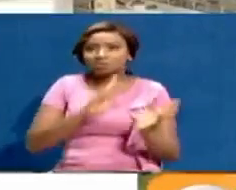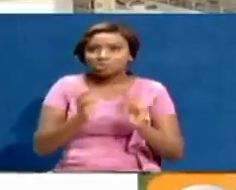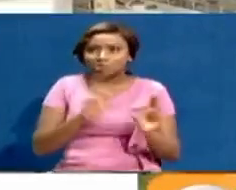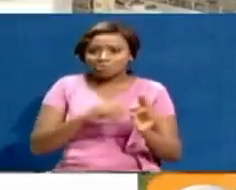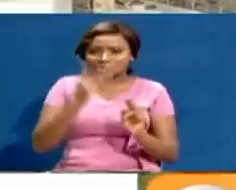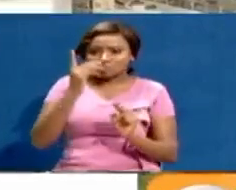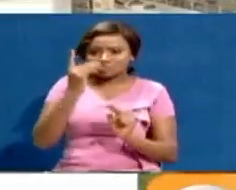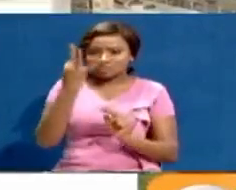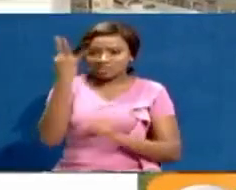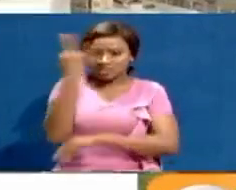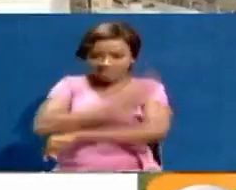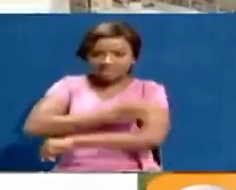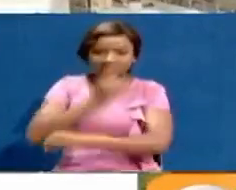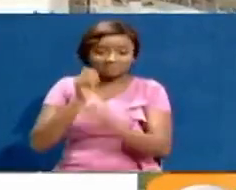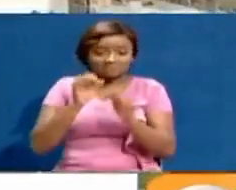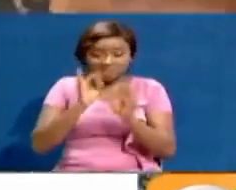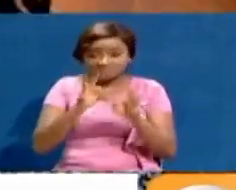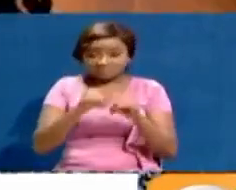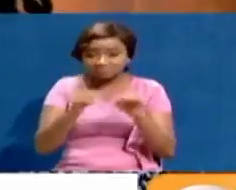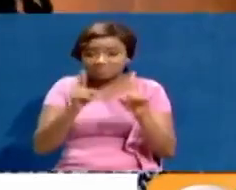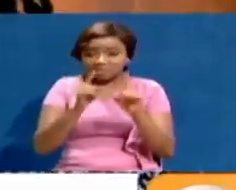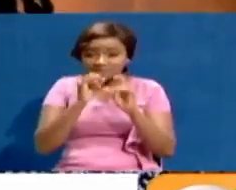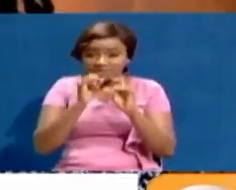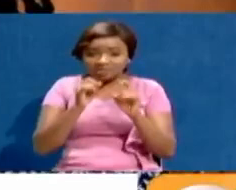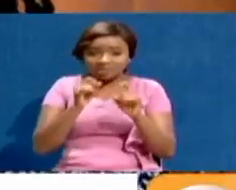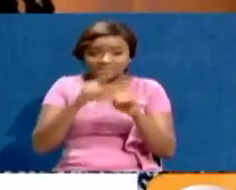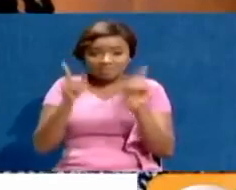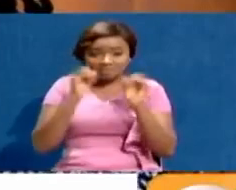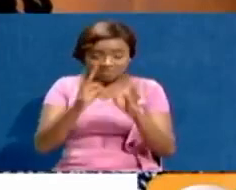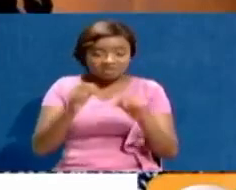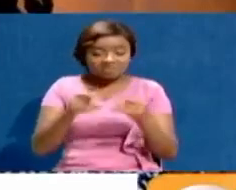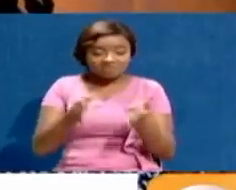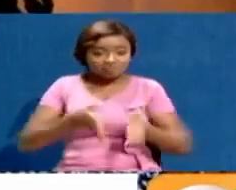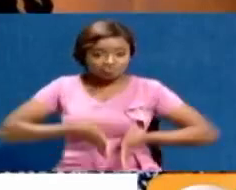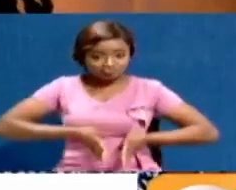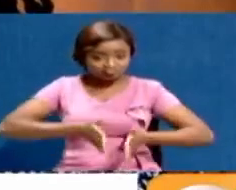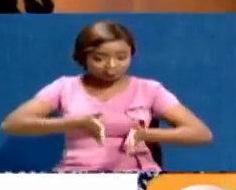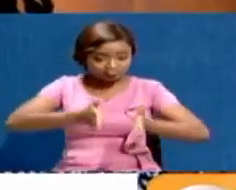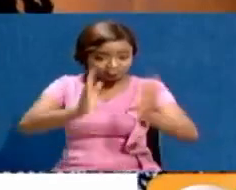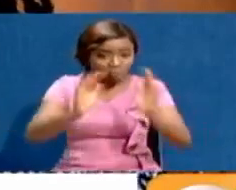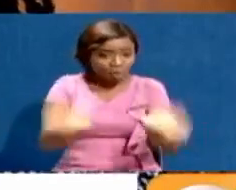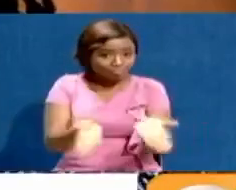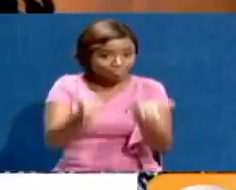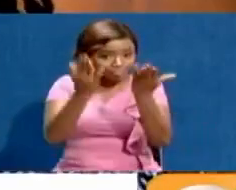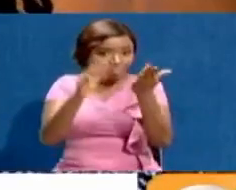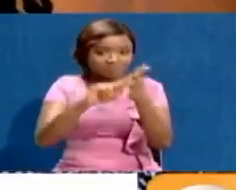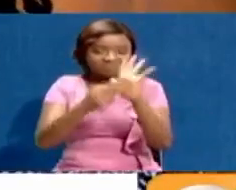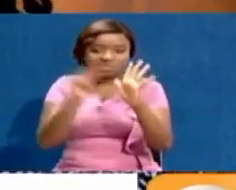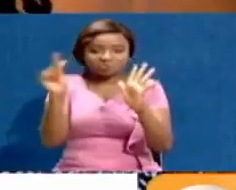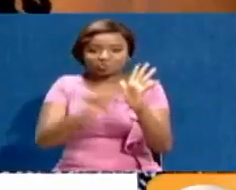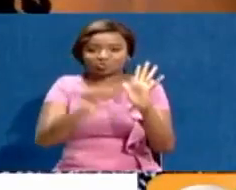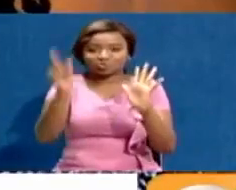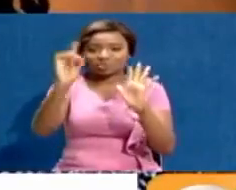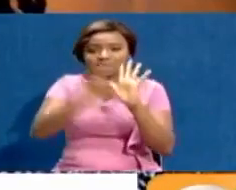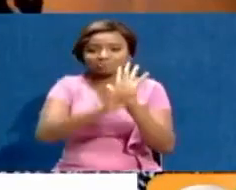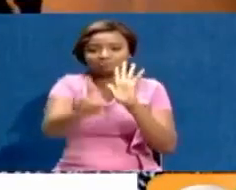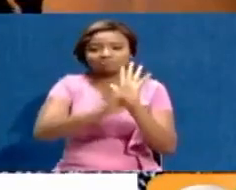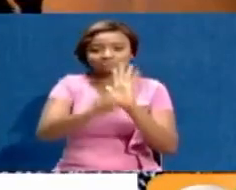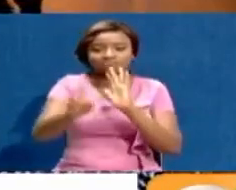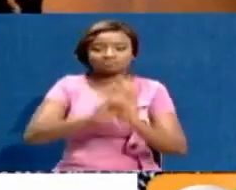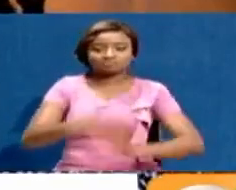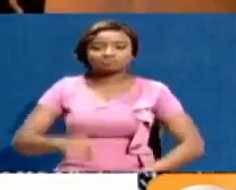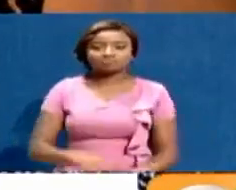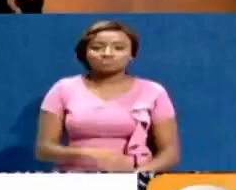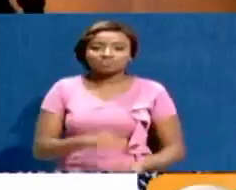so this means that the transmission routes are actually being increased and minimizing